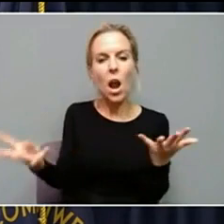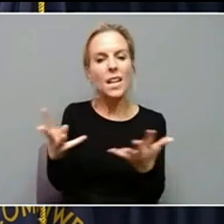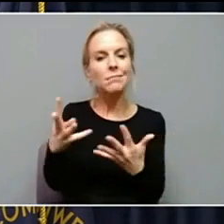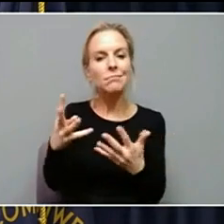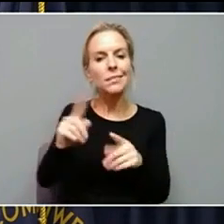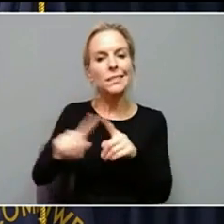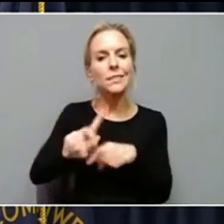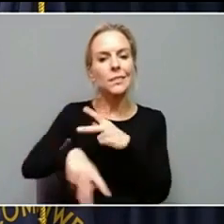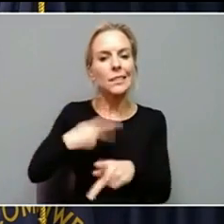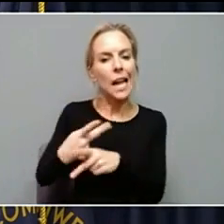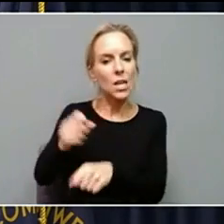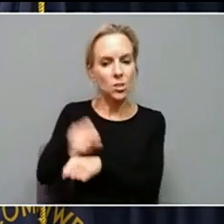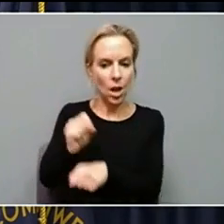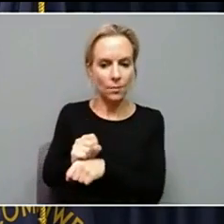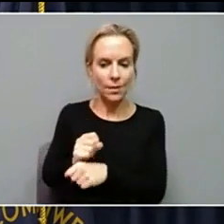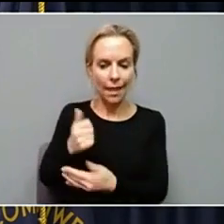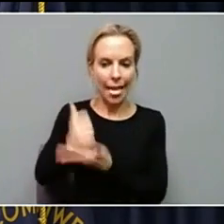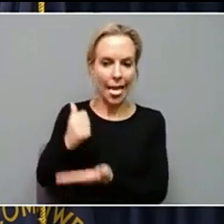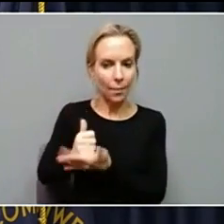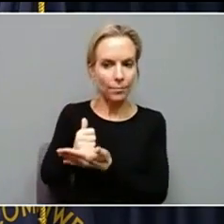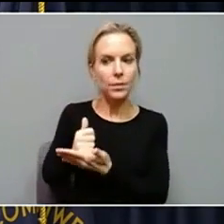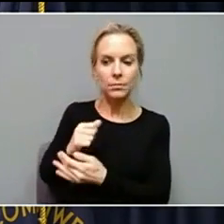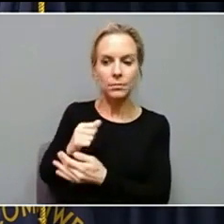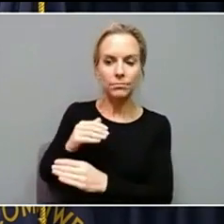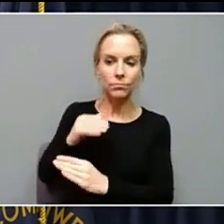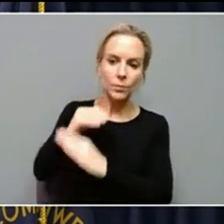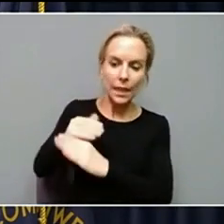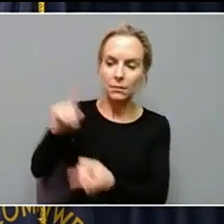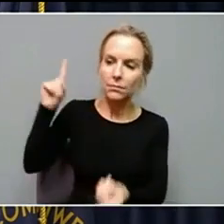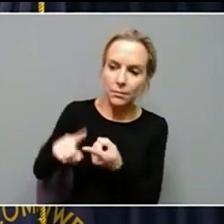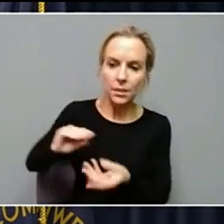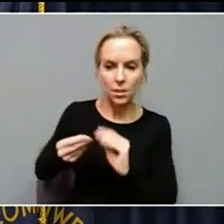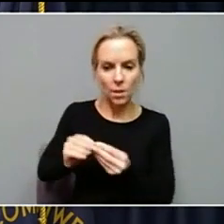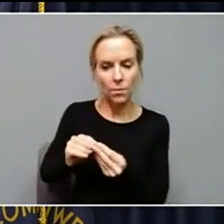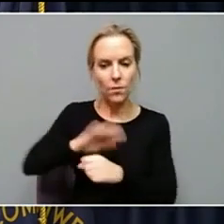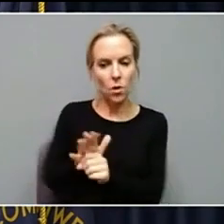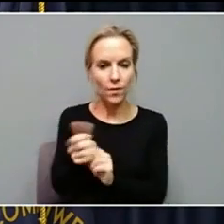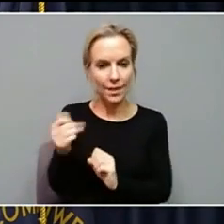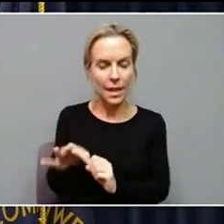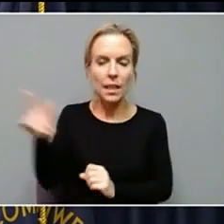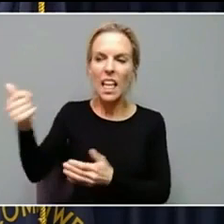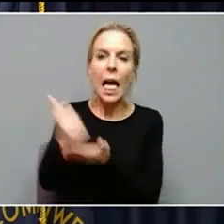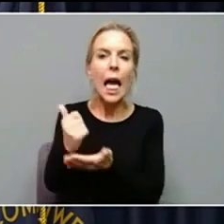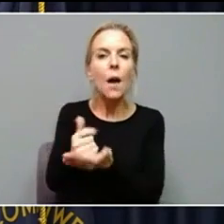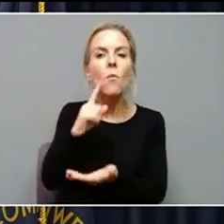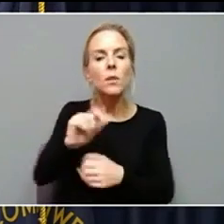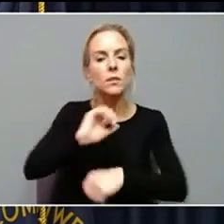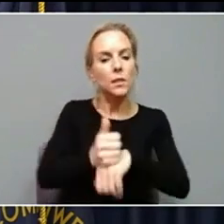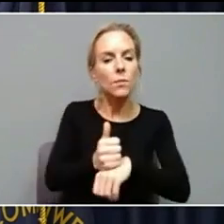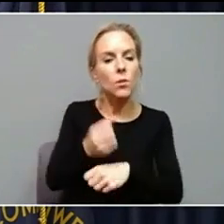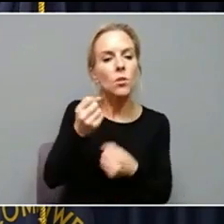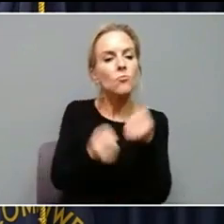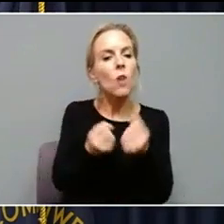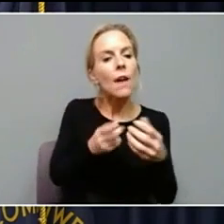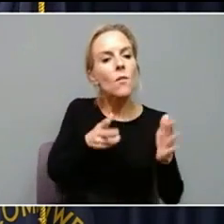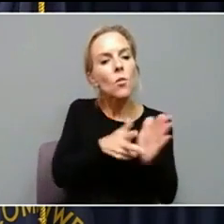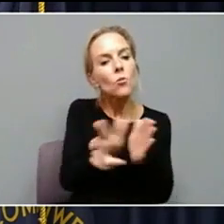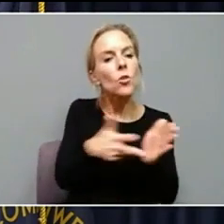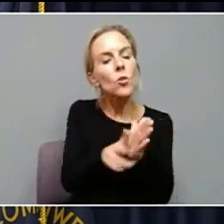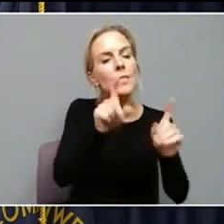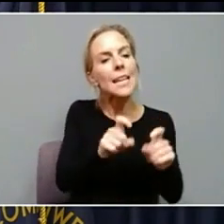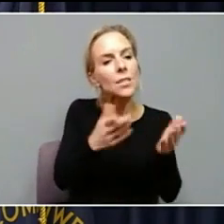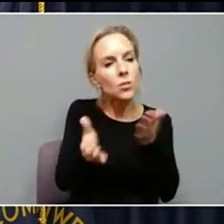COVID-19. In particular, our military medical professionals have helped with drive-through testing services, mass vaccination centers,